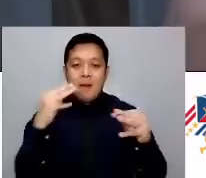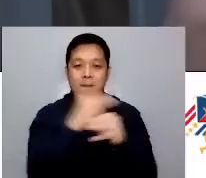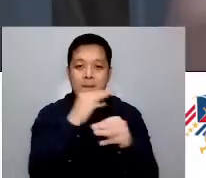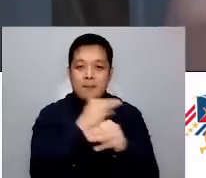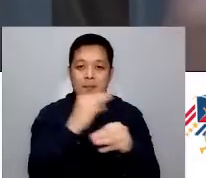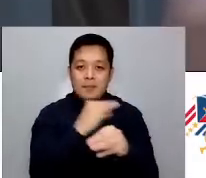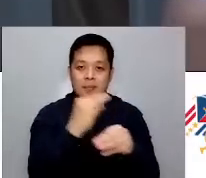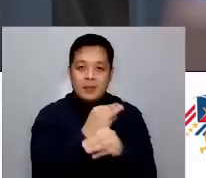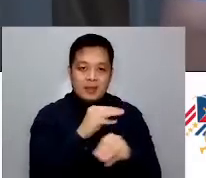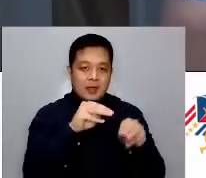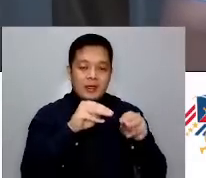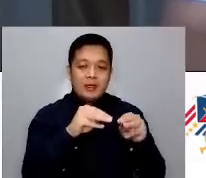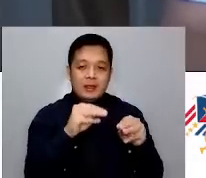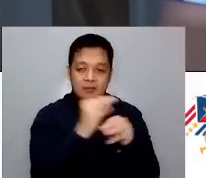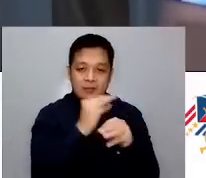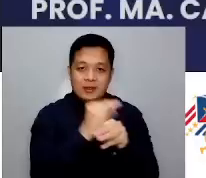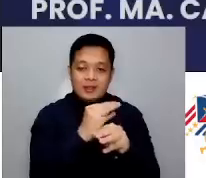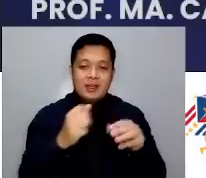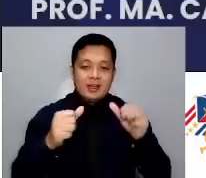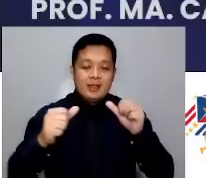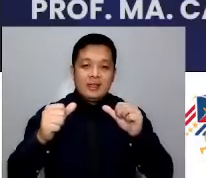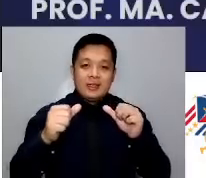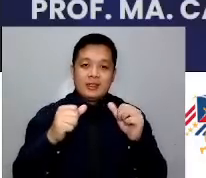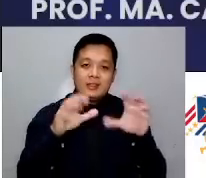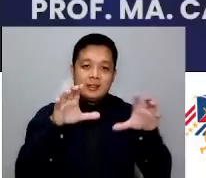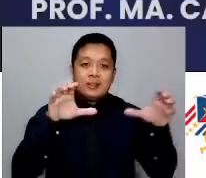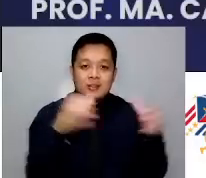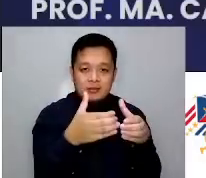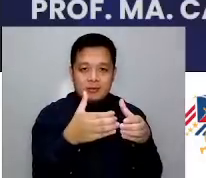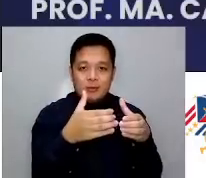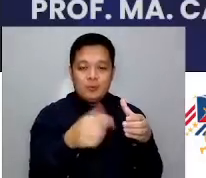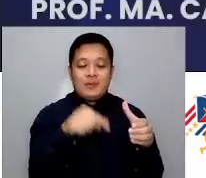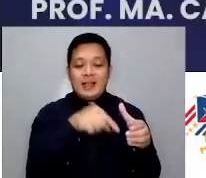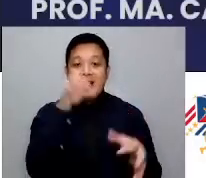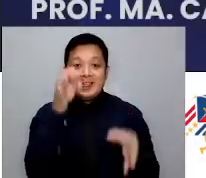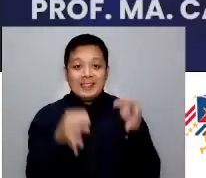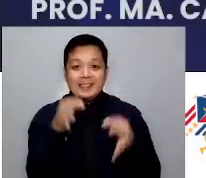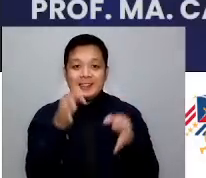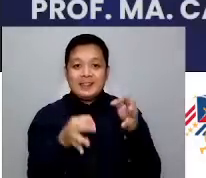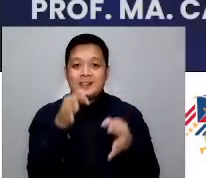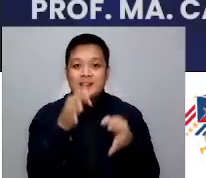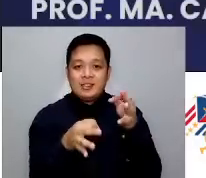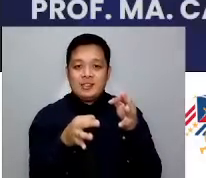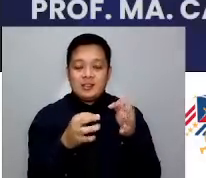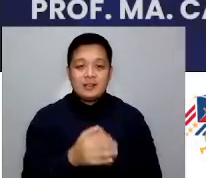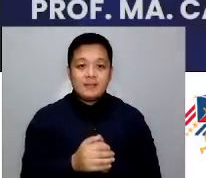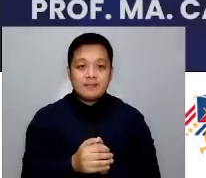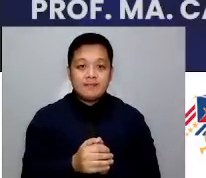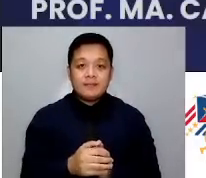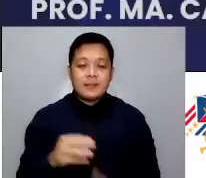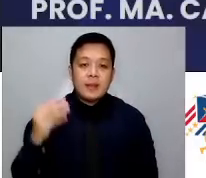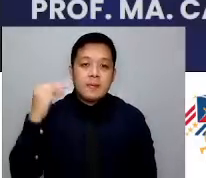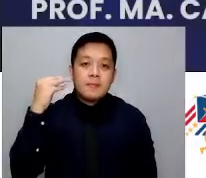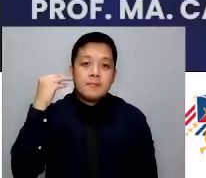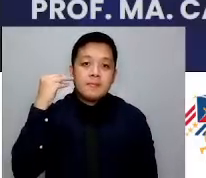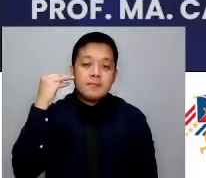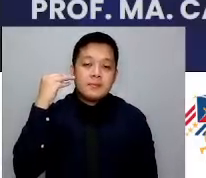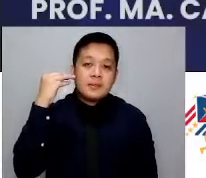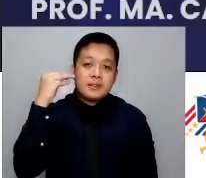category. And so other judges are, we have Dr. Professor Maria Carlota B. De